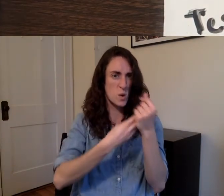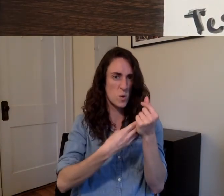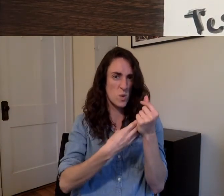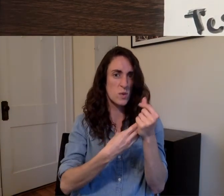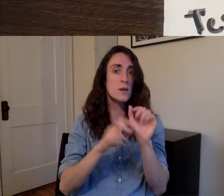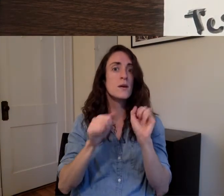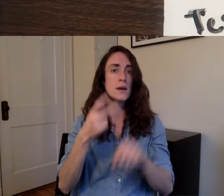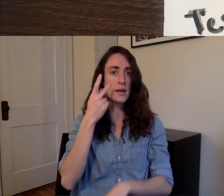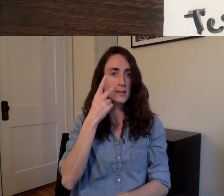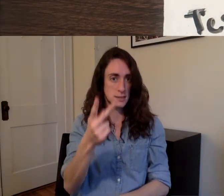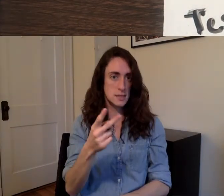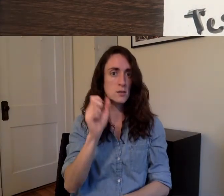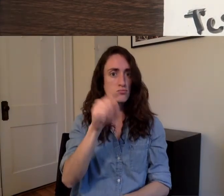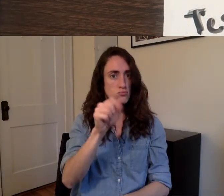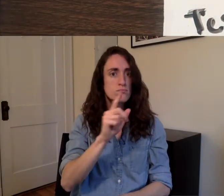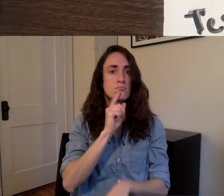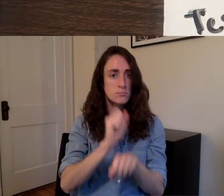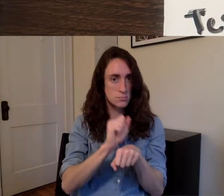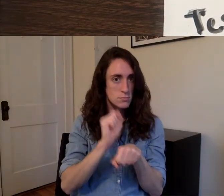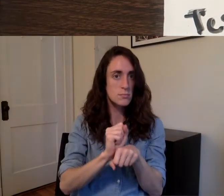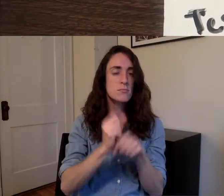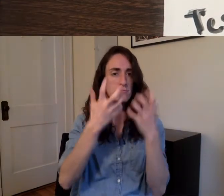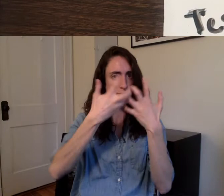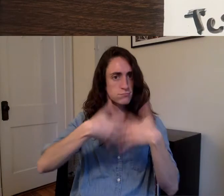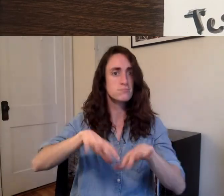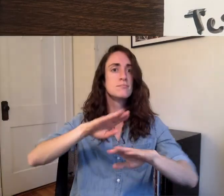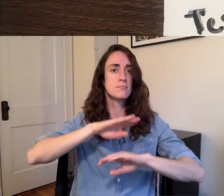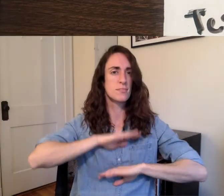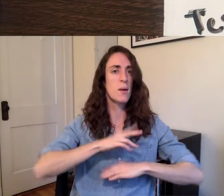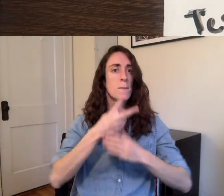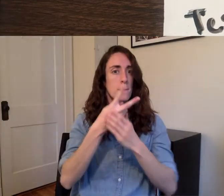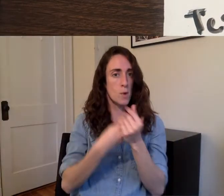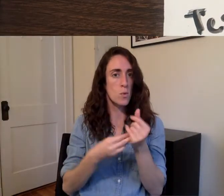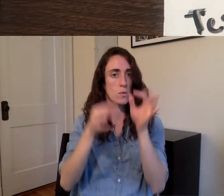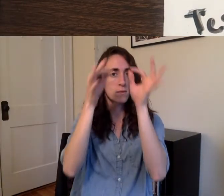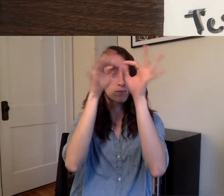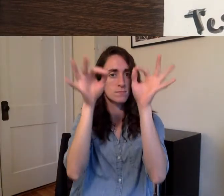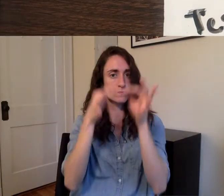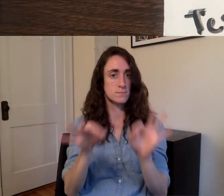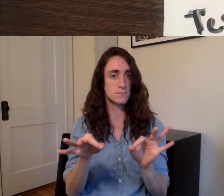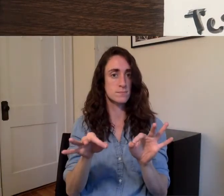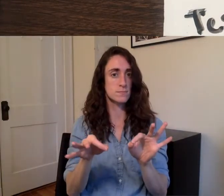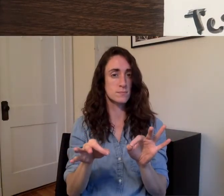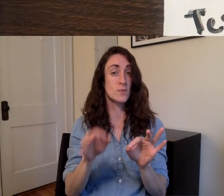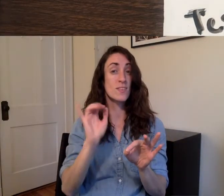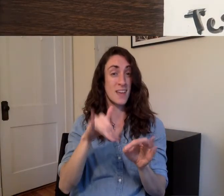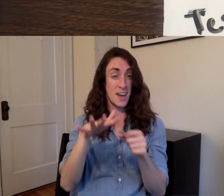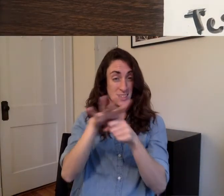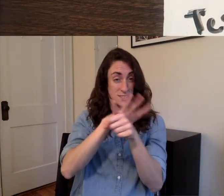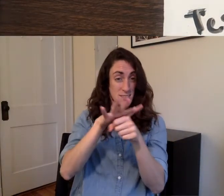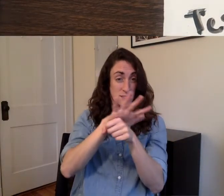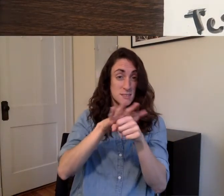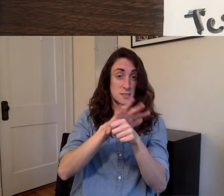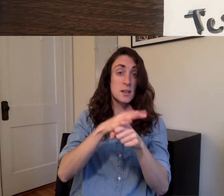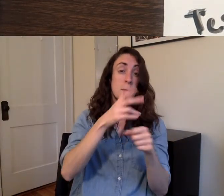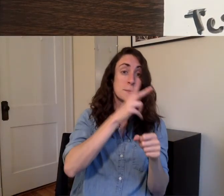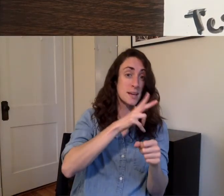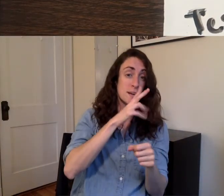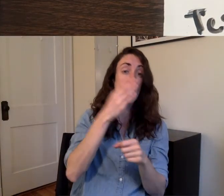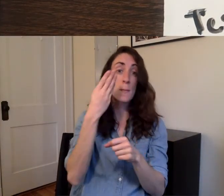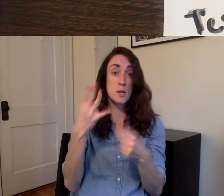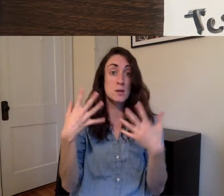point that's in that area. So if we take negative 3, 0, and plug that into both inequalities, we can see that it does indeed satisfy